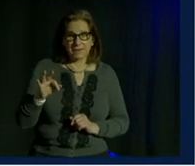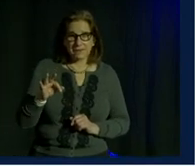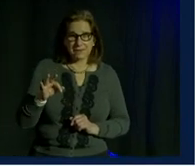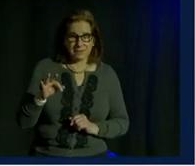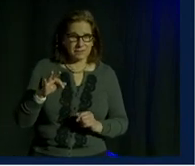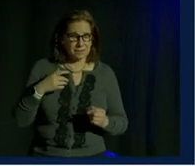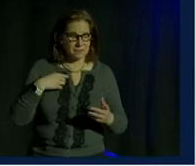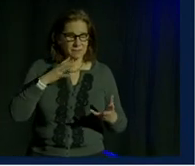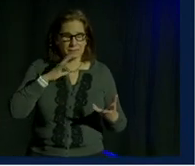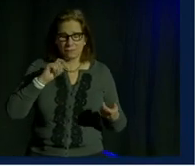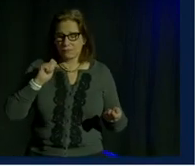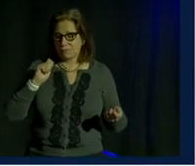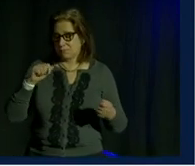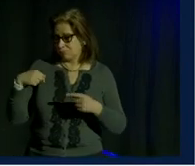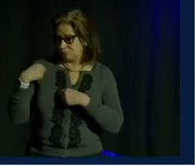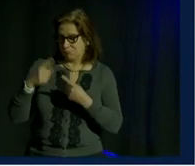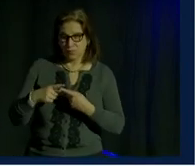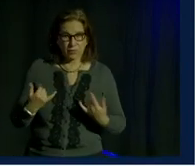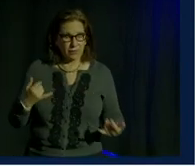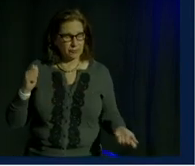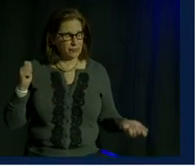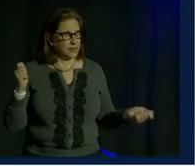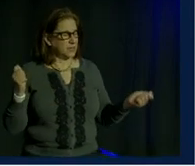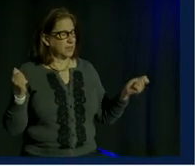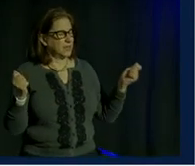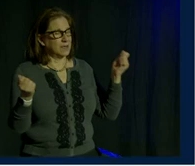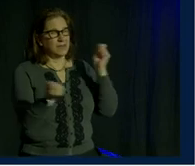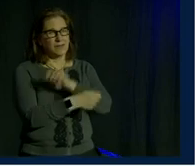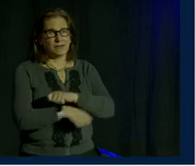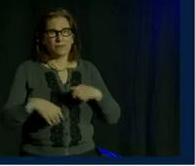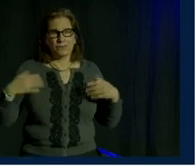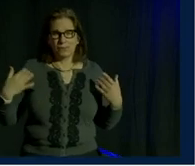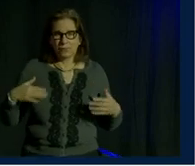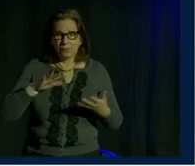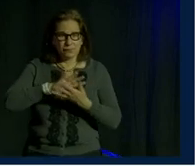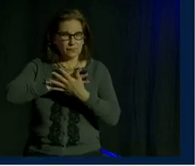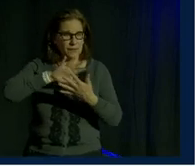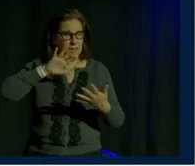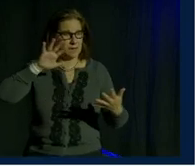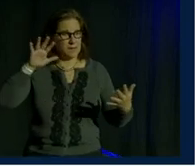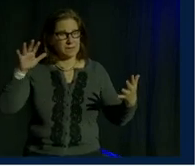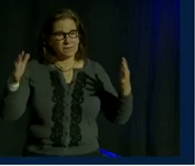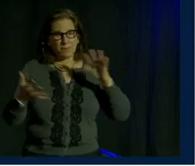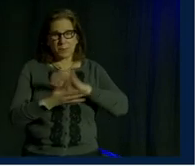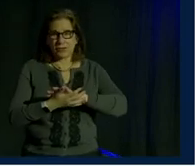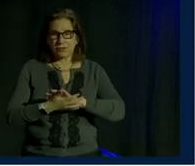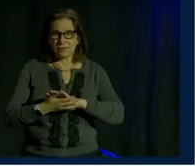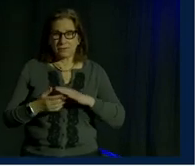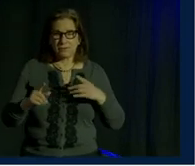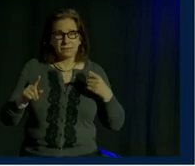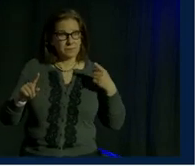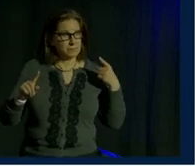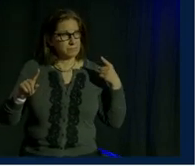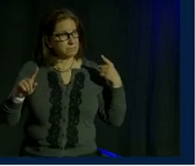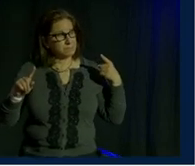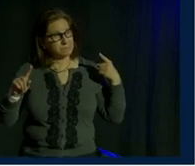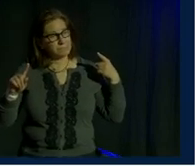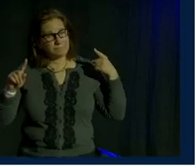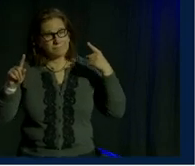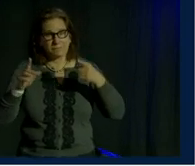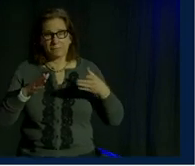people, our portfolio, our plan, a 20-year roadmap to fully modernize DCHA's portfolio. The